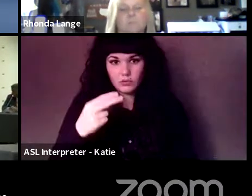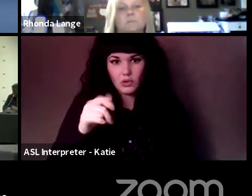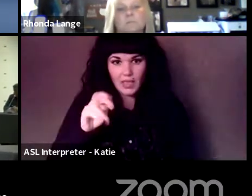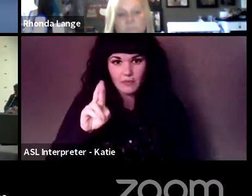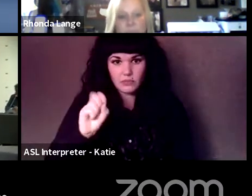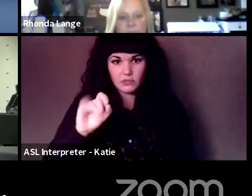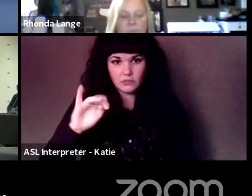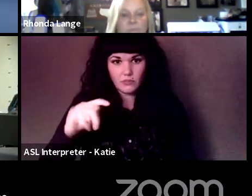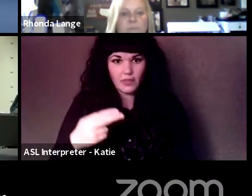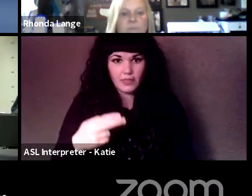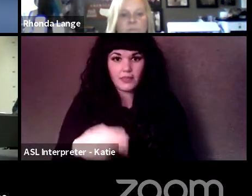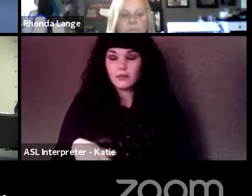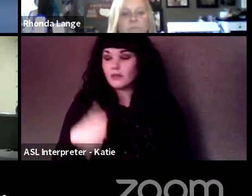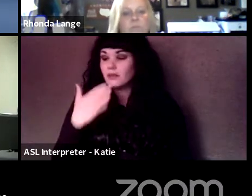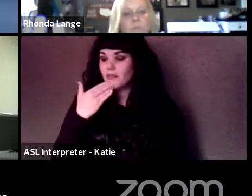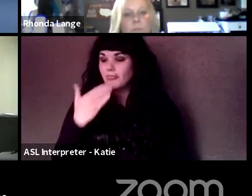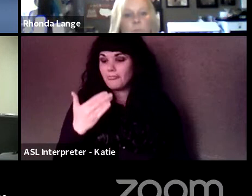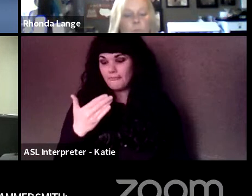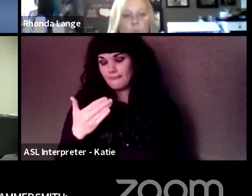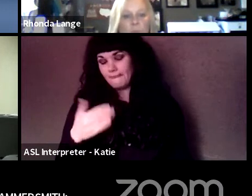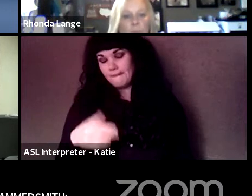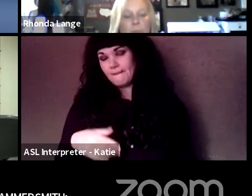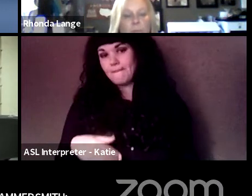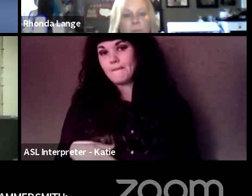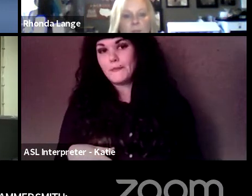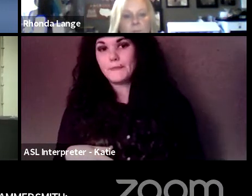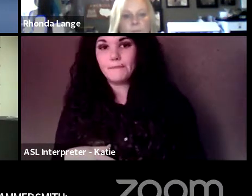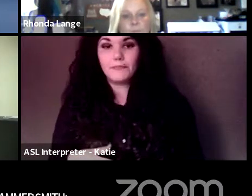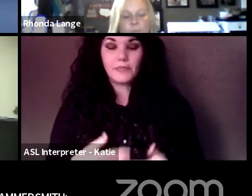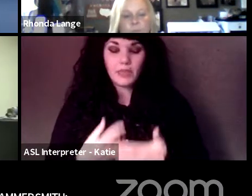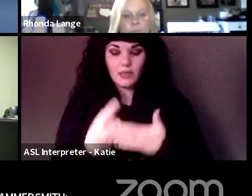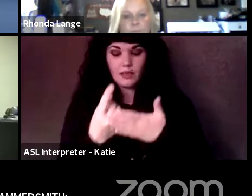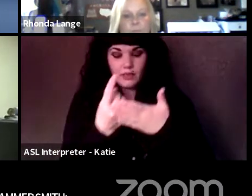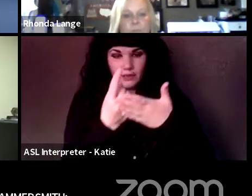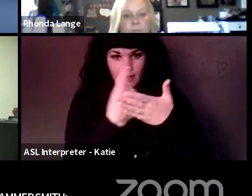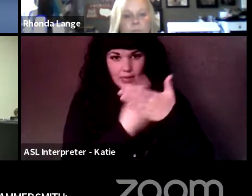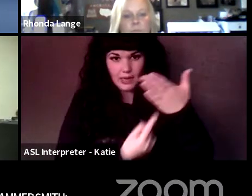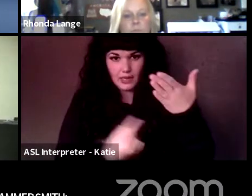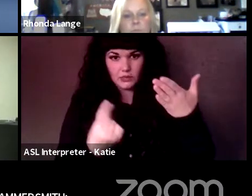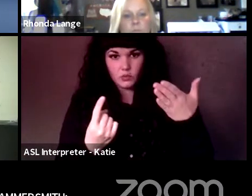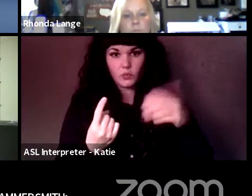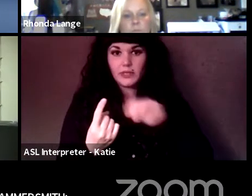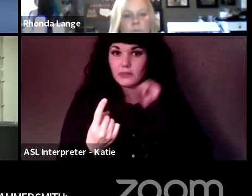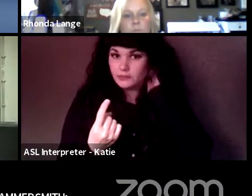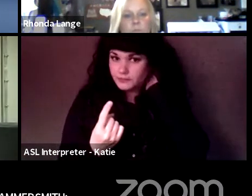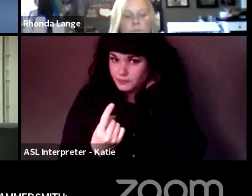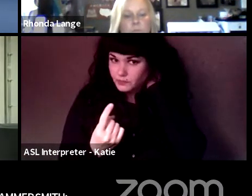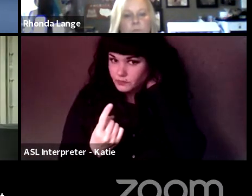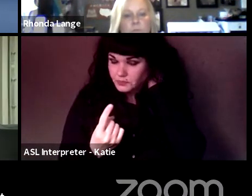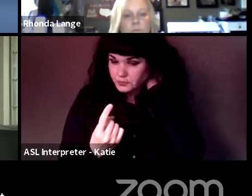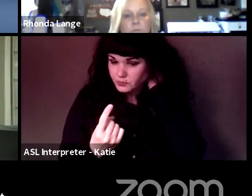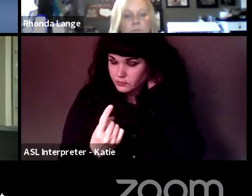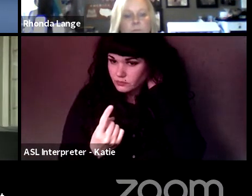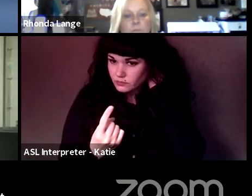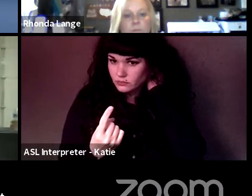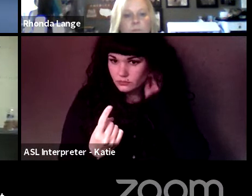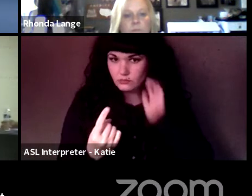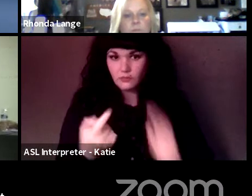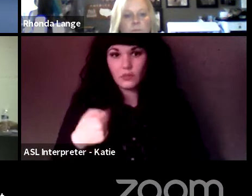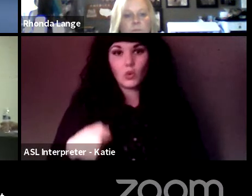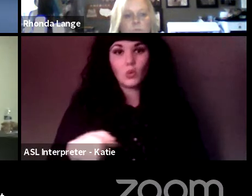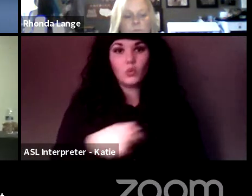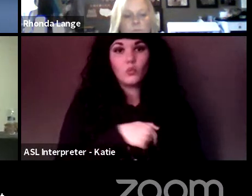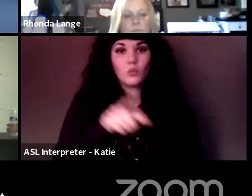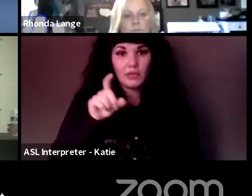Thank you, Chair Kellum. Coming up next week then, we will have to make another emergency procurement,